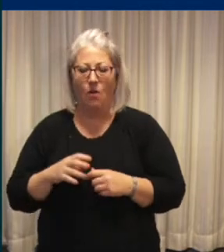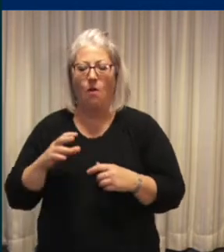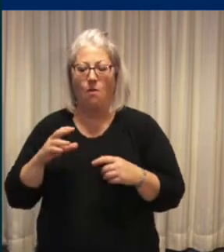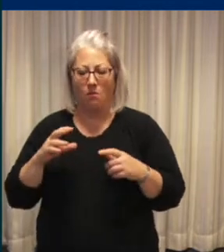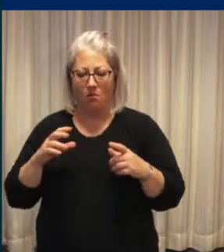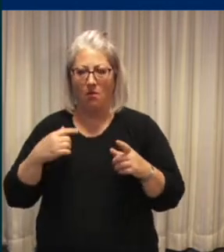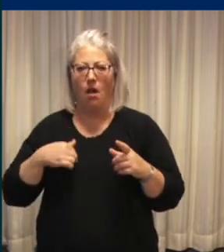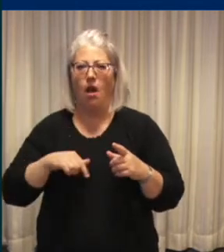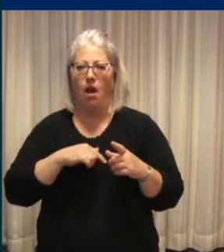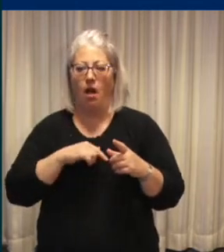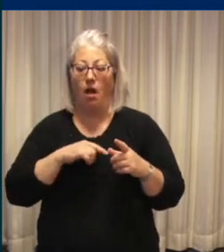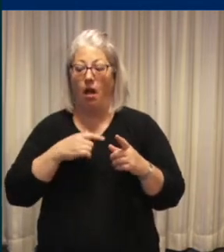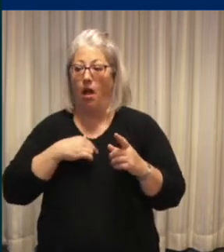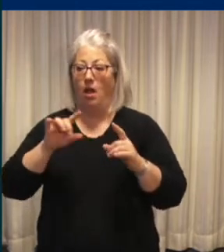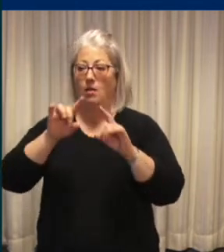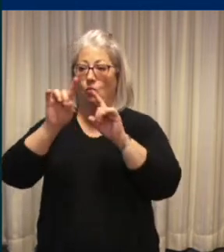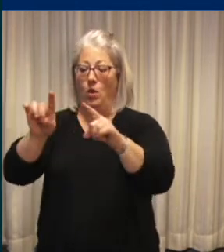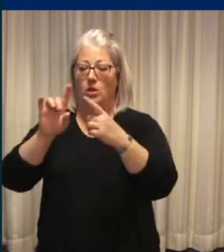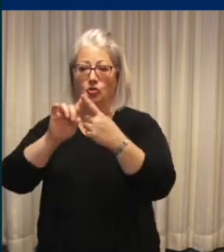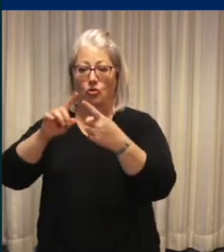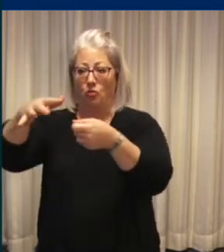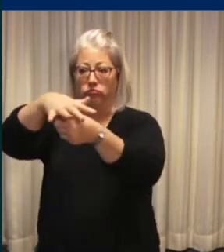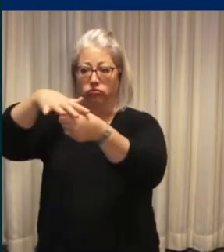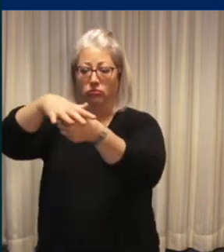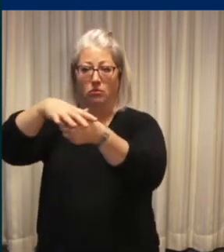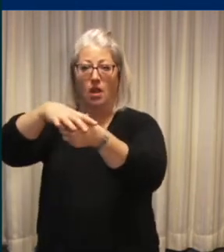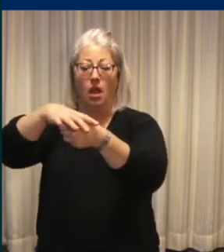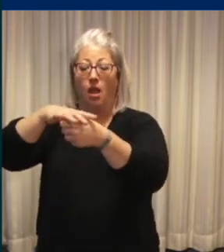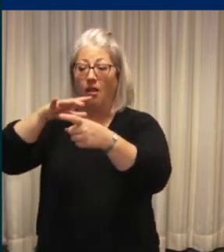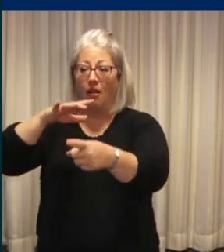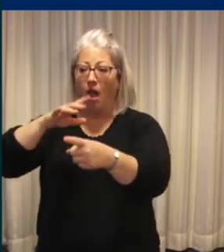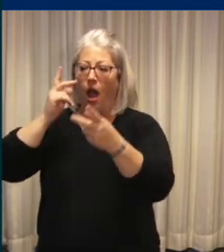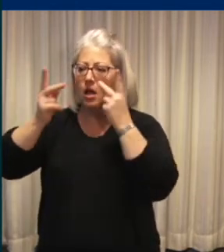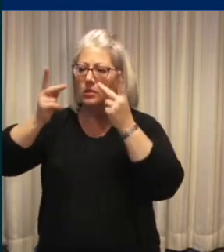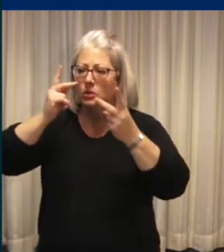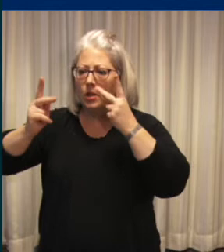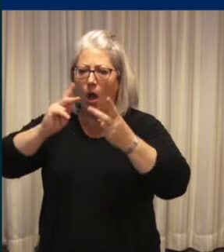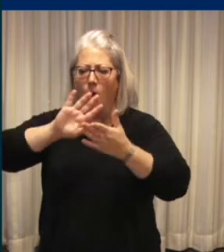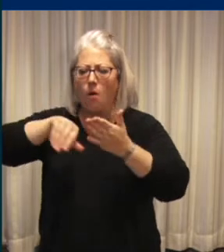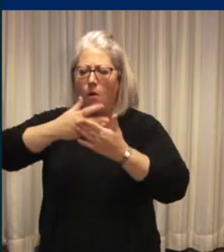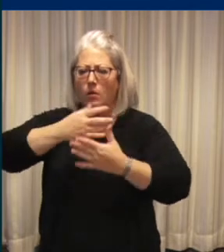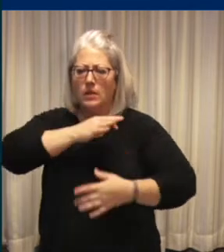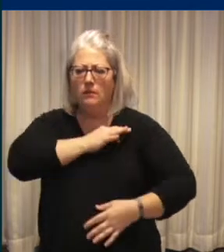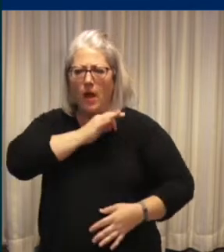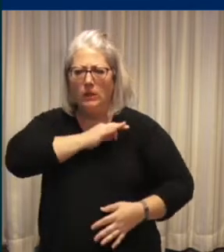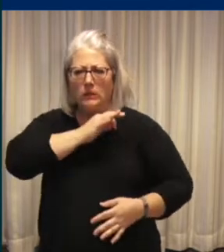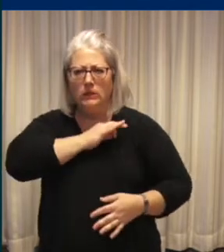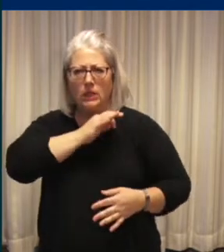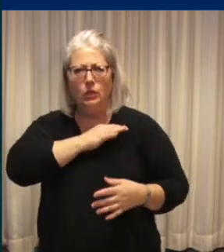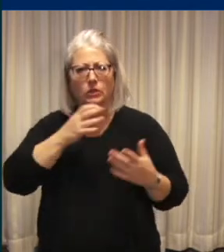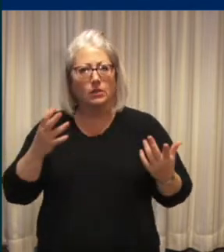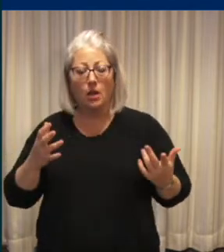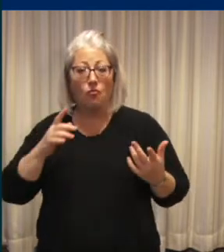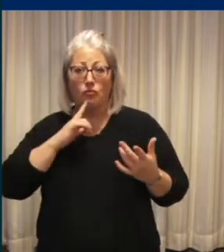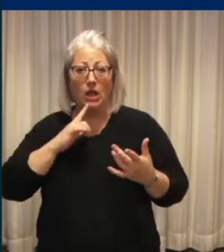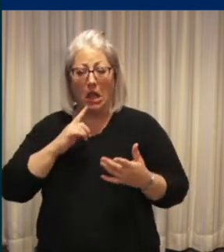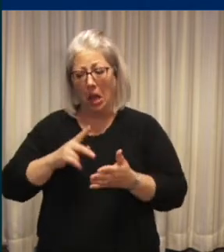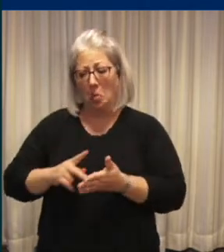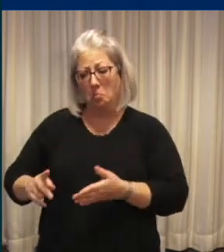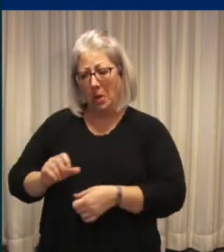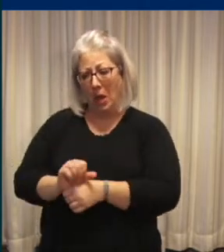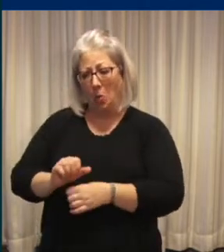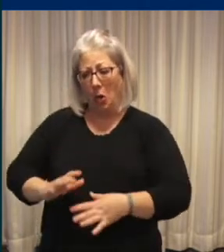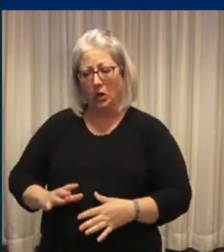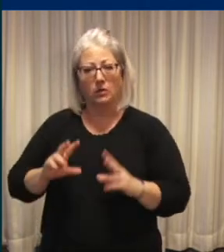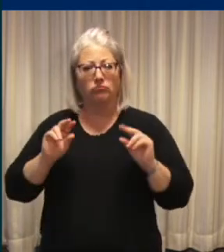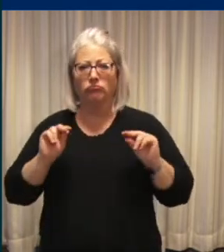McKenna, and the teams out there. I mean, these are volunteers every day, just like, you know, your